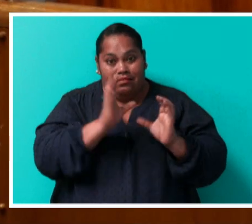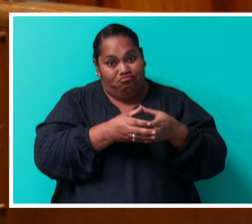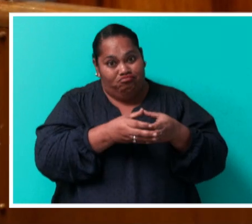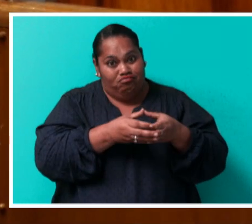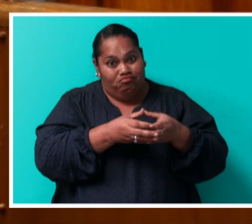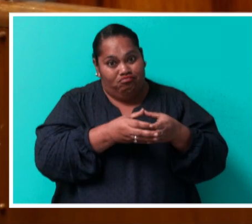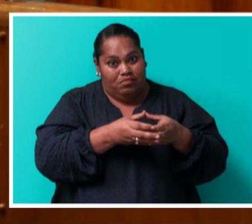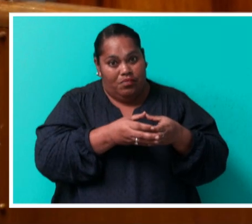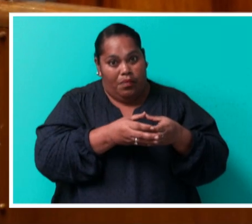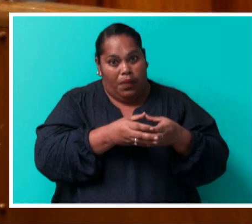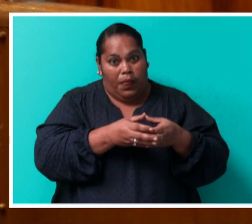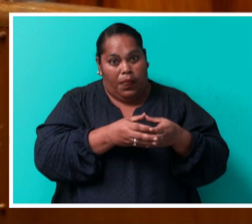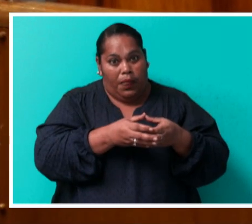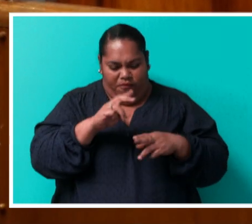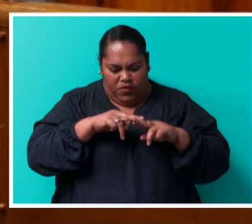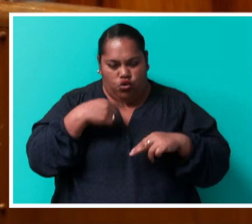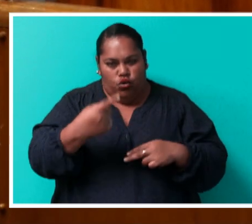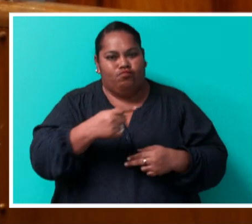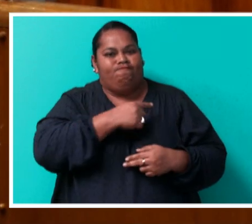Fiji remains committed to the